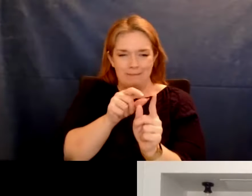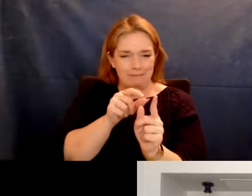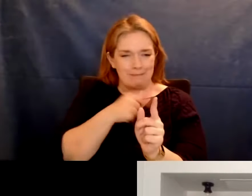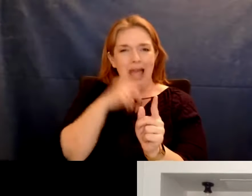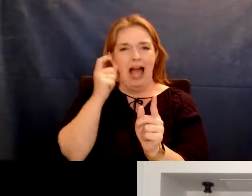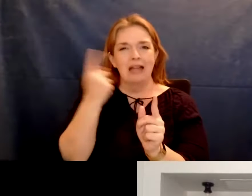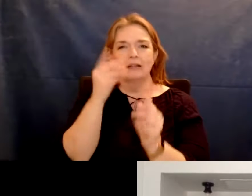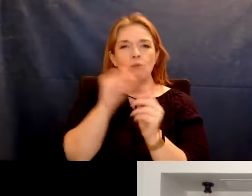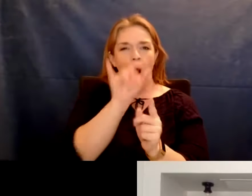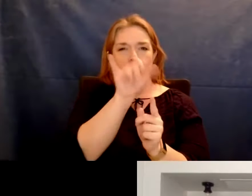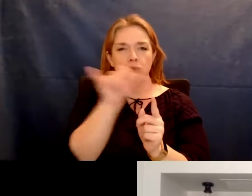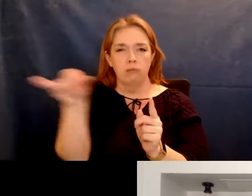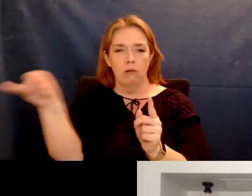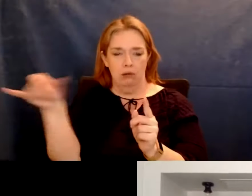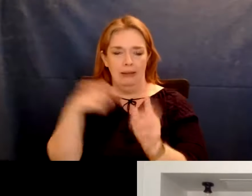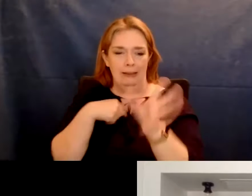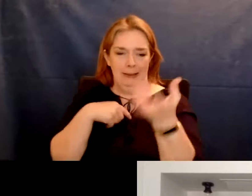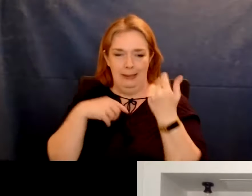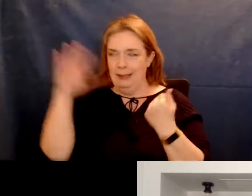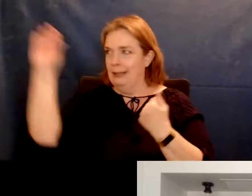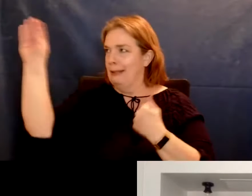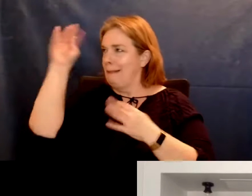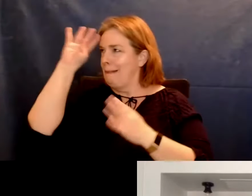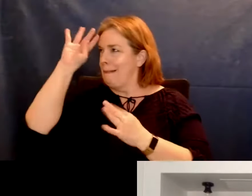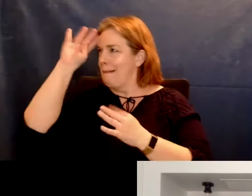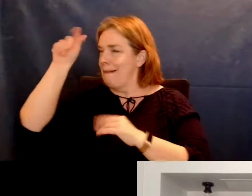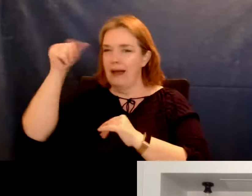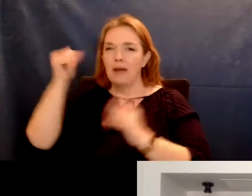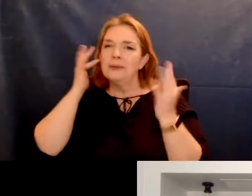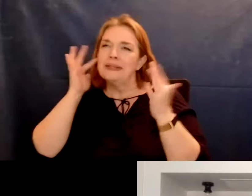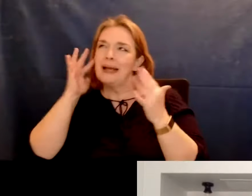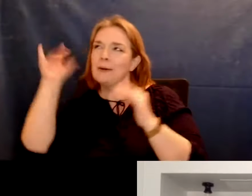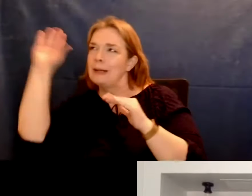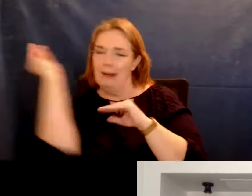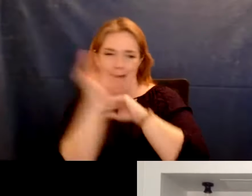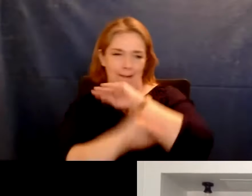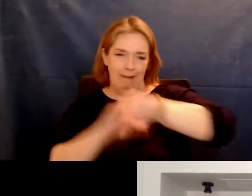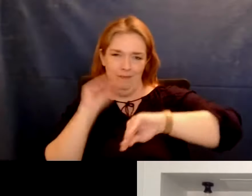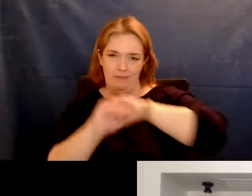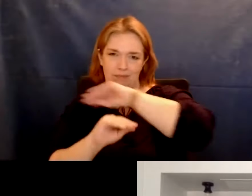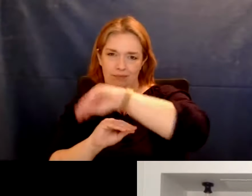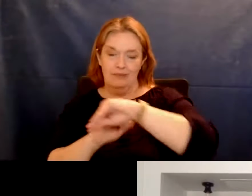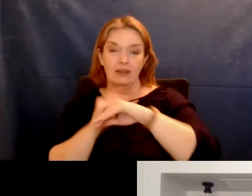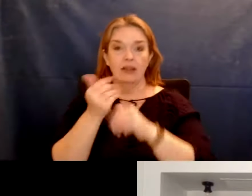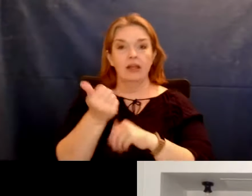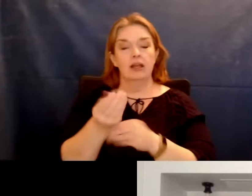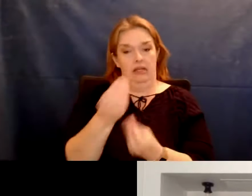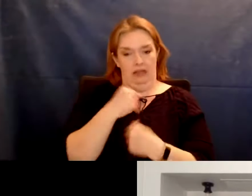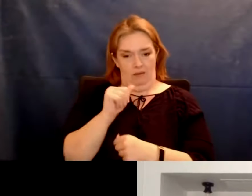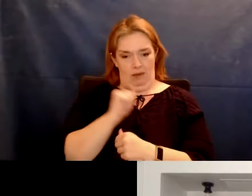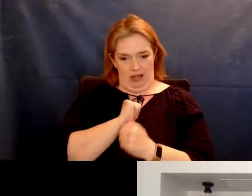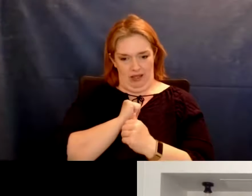myself, you know, these parameters to go in and try to make meaning. Because I think for